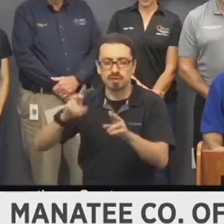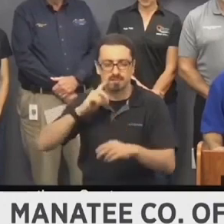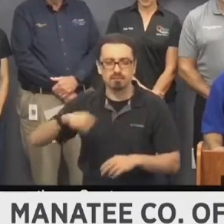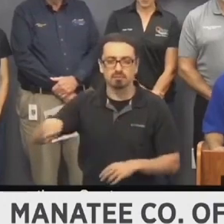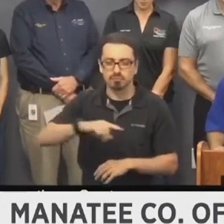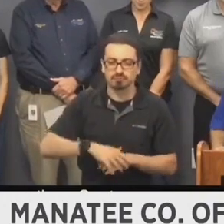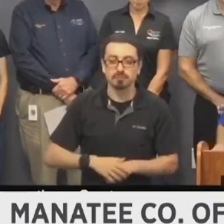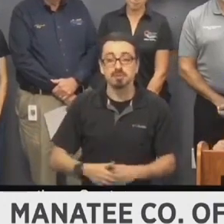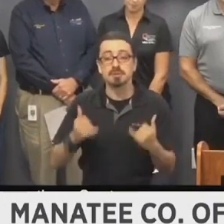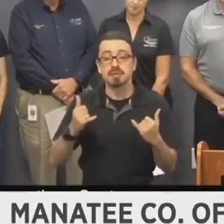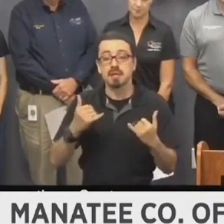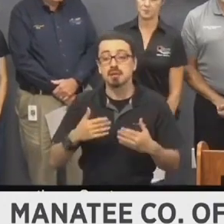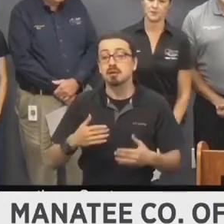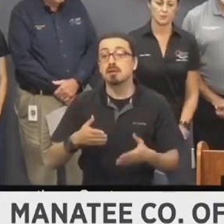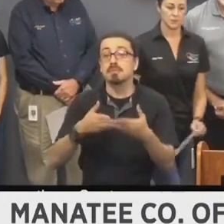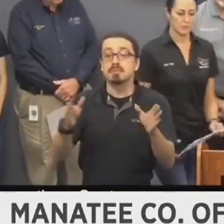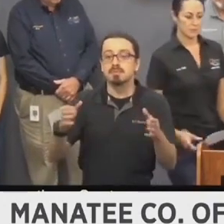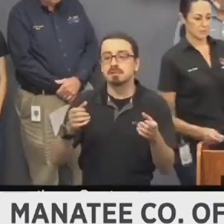Director, Jody Fisk.